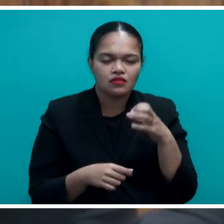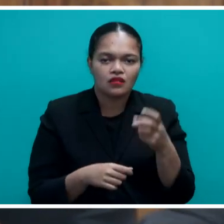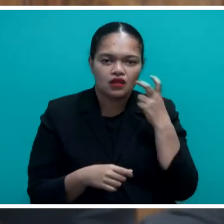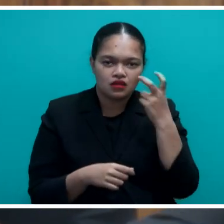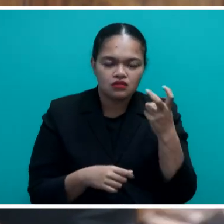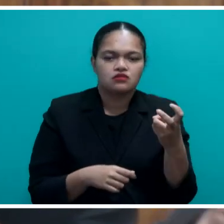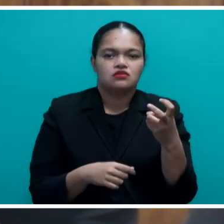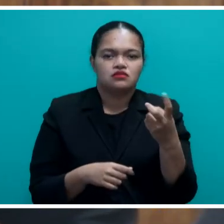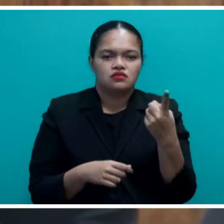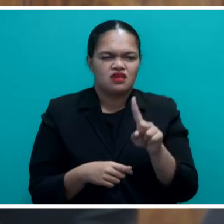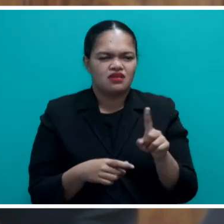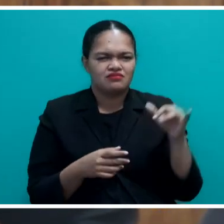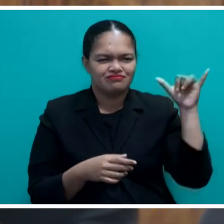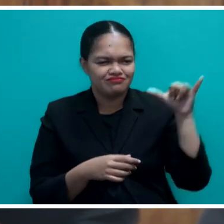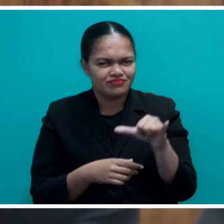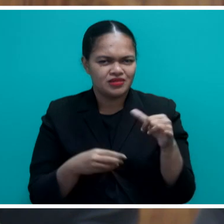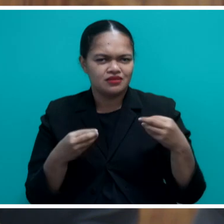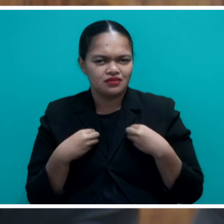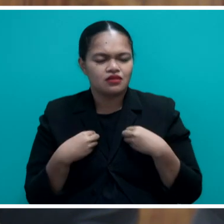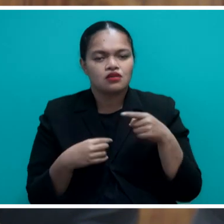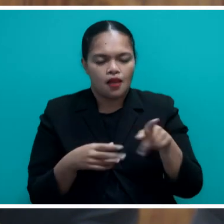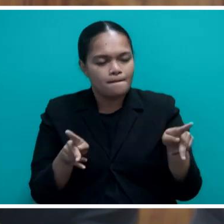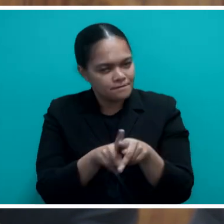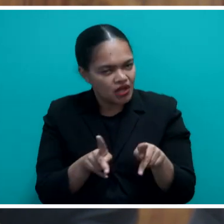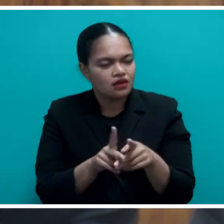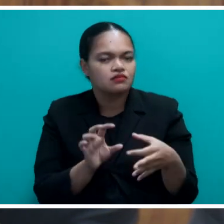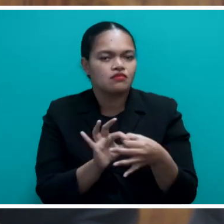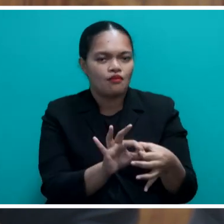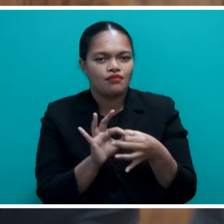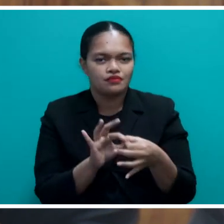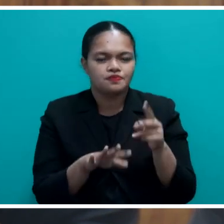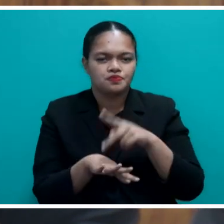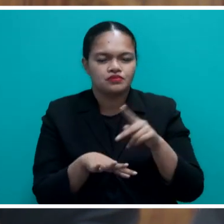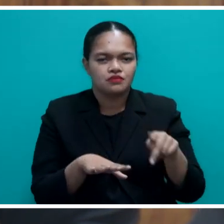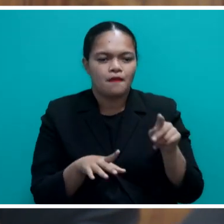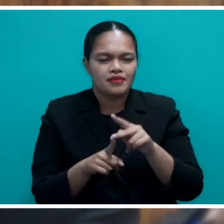has partnered with the SPTO to bring this element of Pacific back.